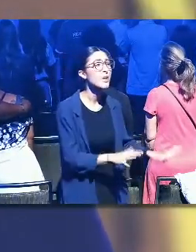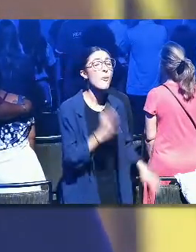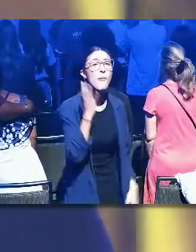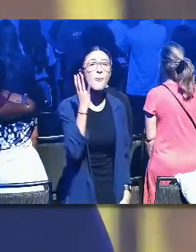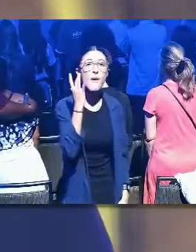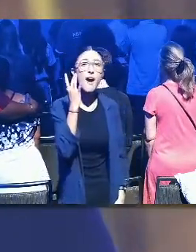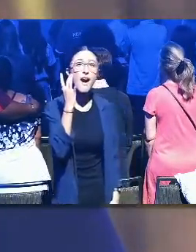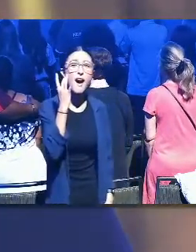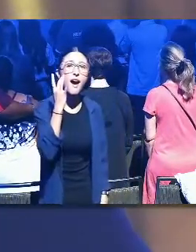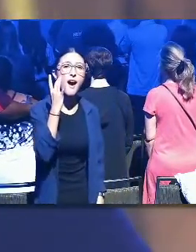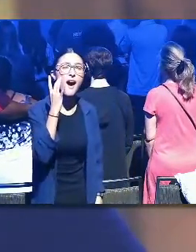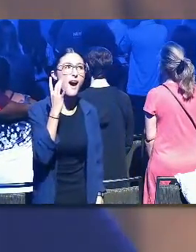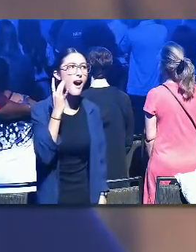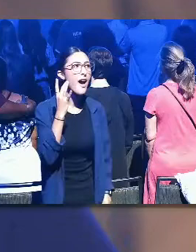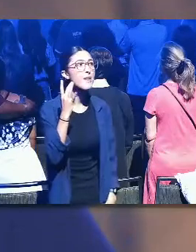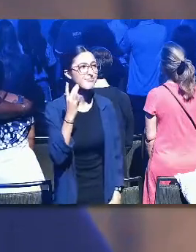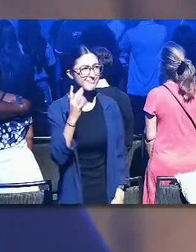know.